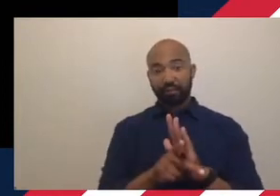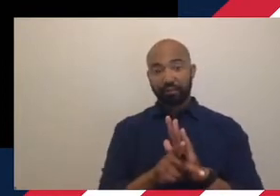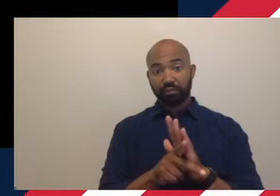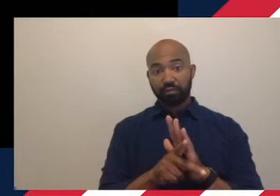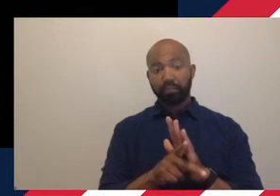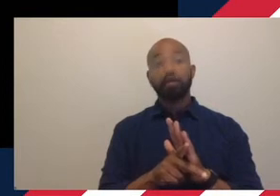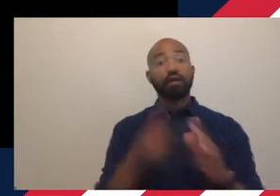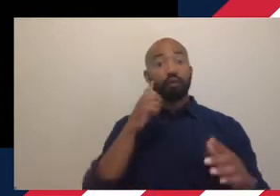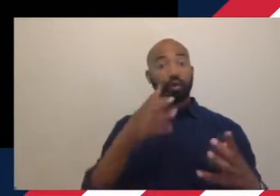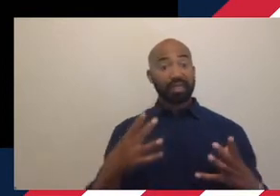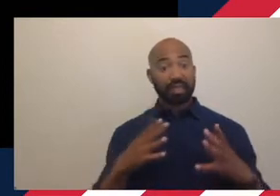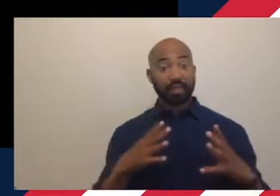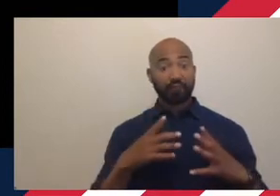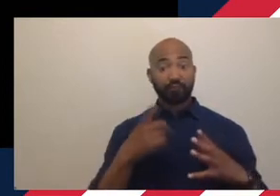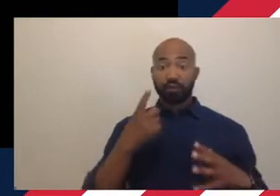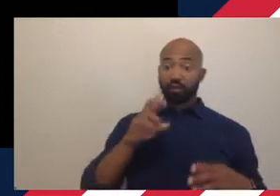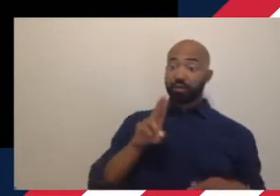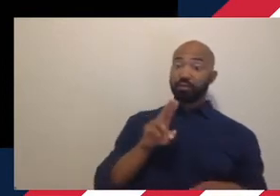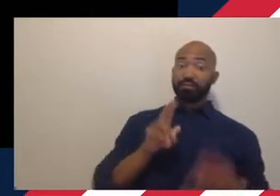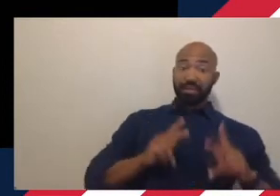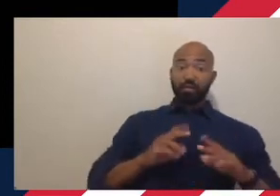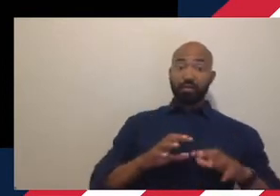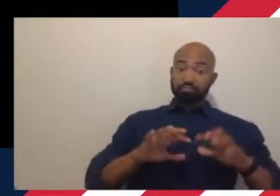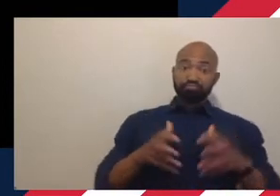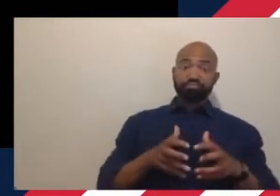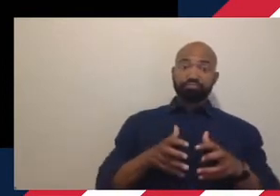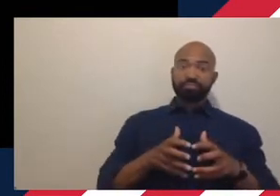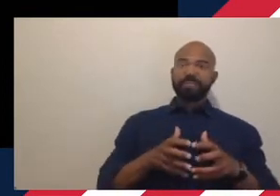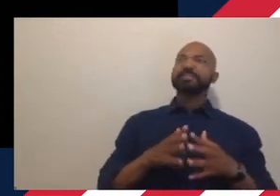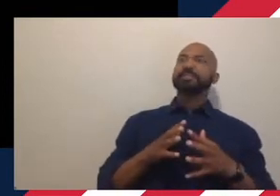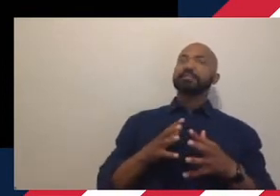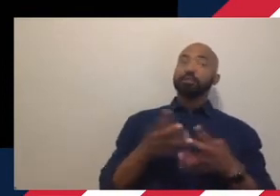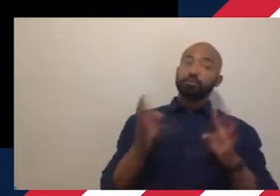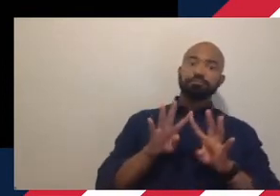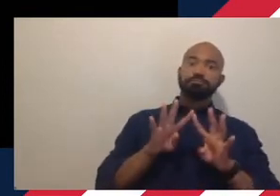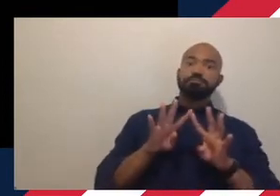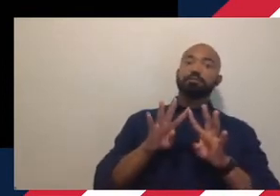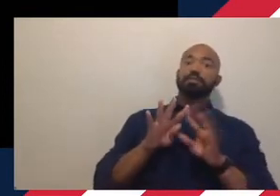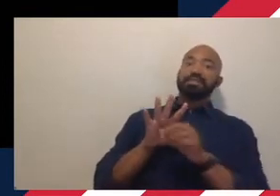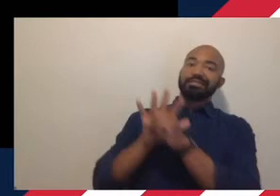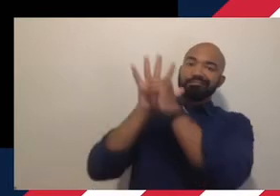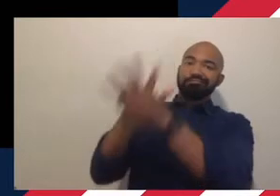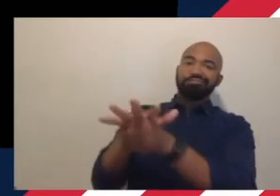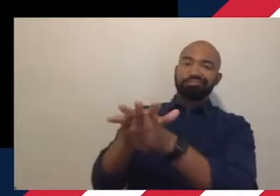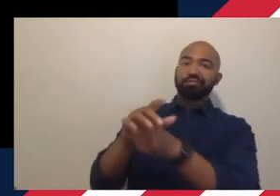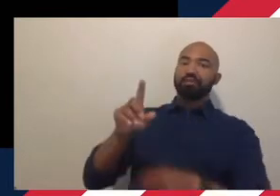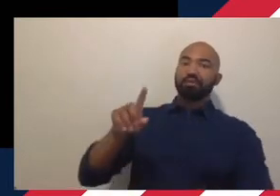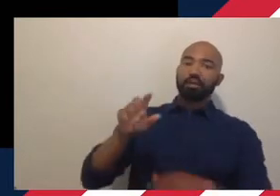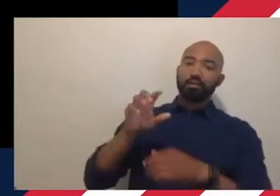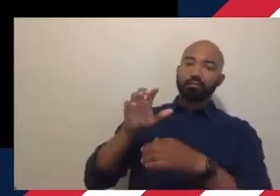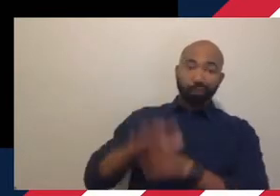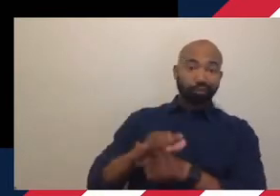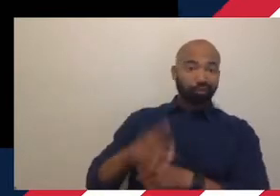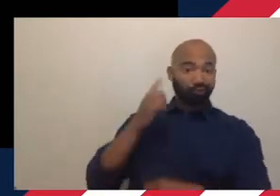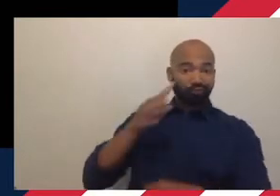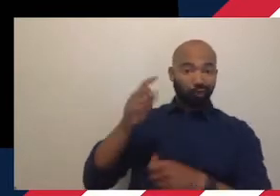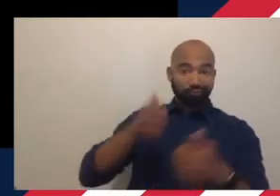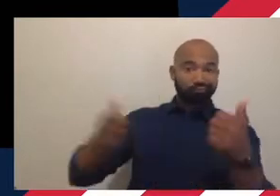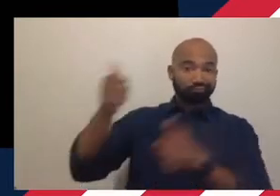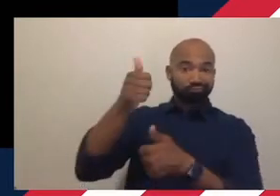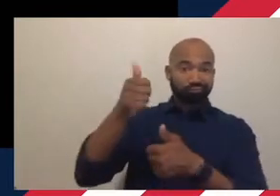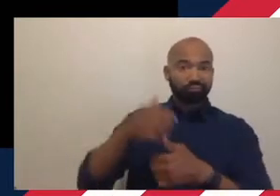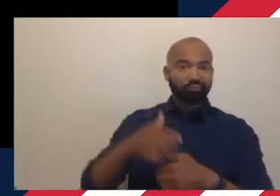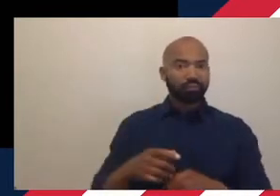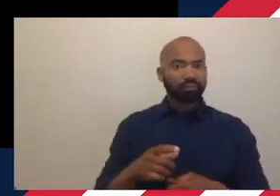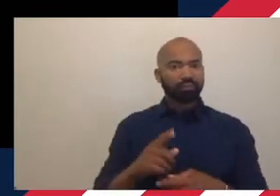together and put in a lot of pressure on them publicly. But many of these policies were